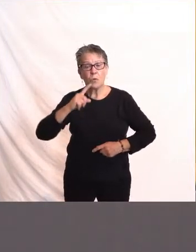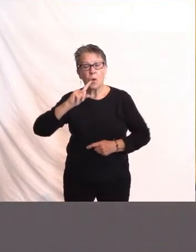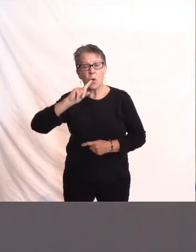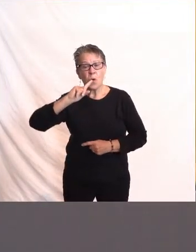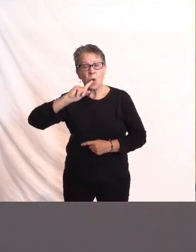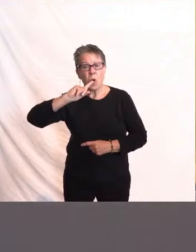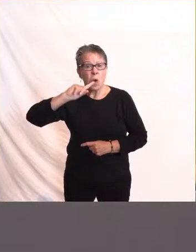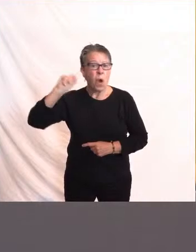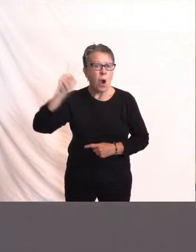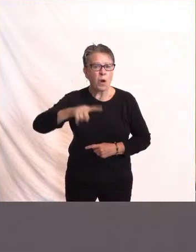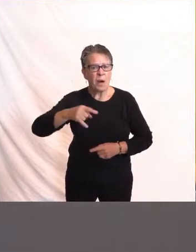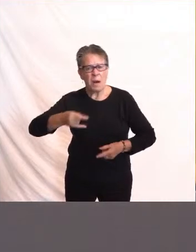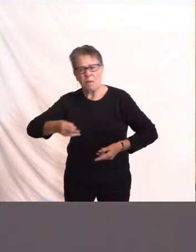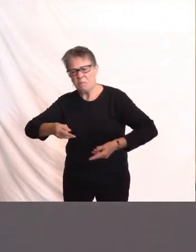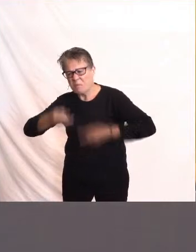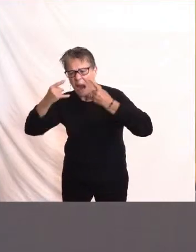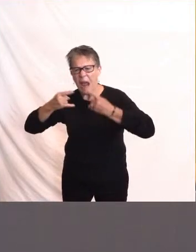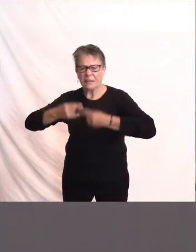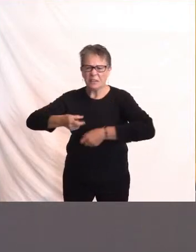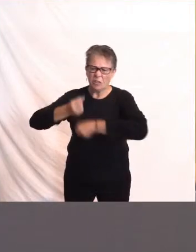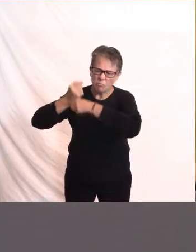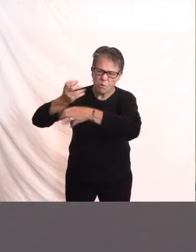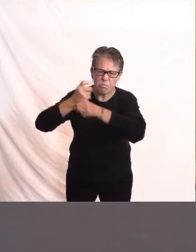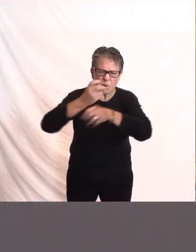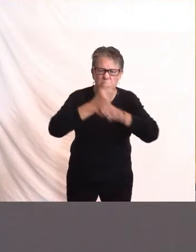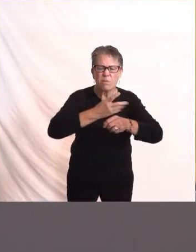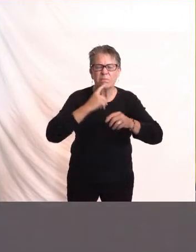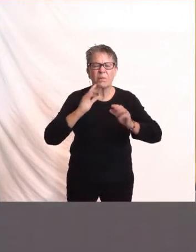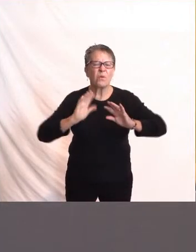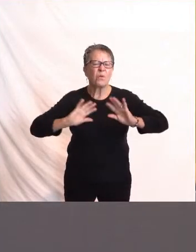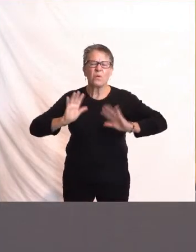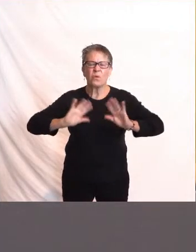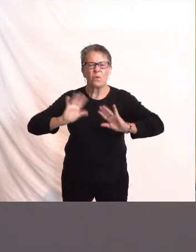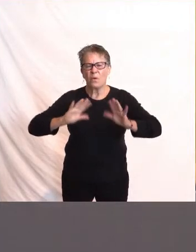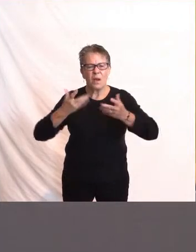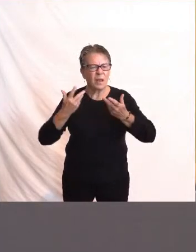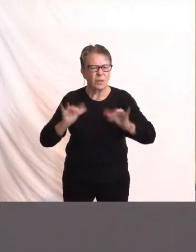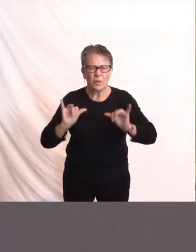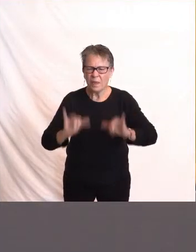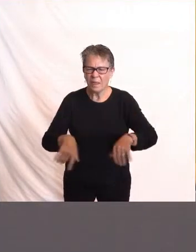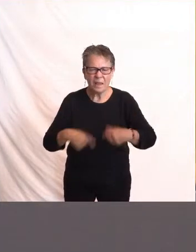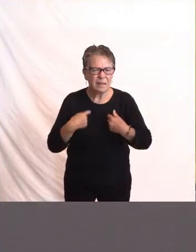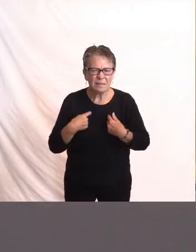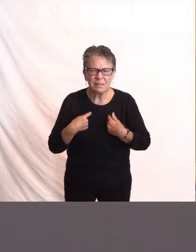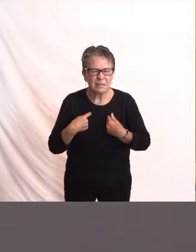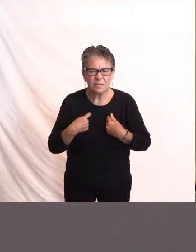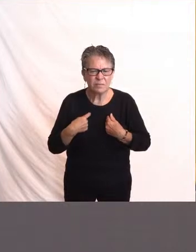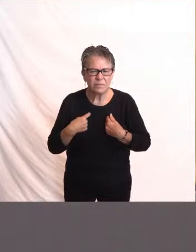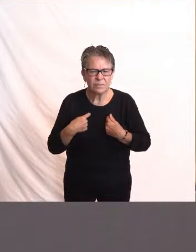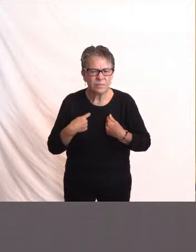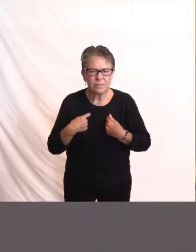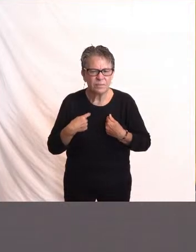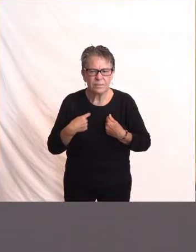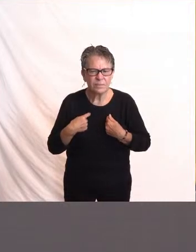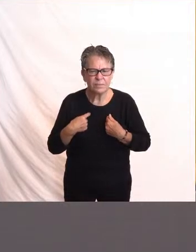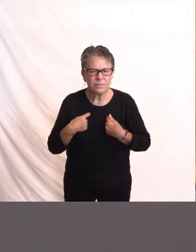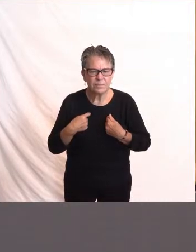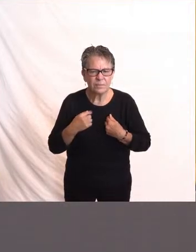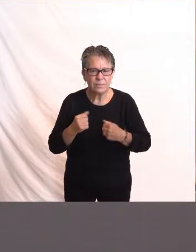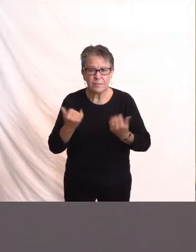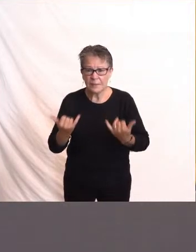that, mask up. Judy Persicelli, as always. Ed Bucky Lifshitz, thank you for